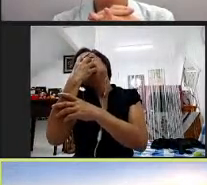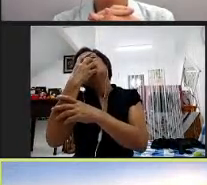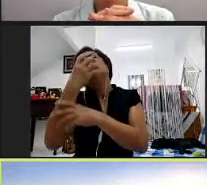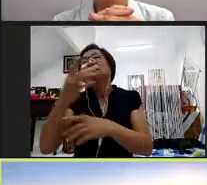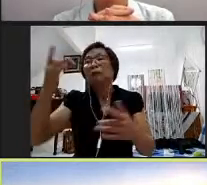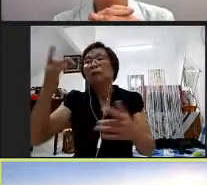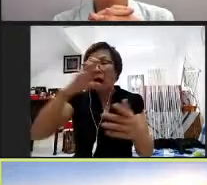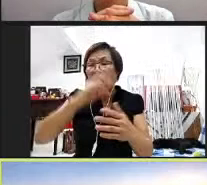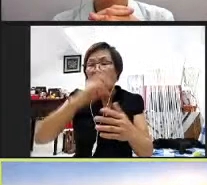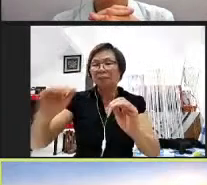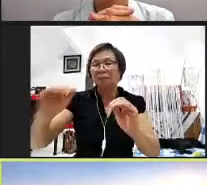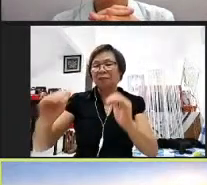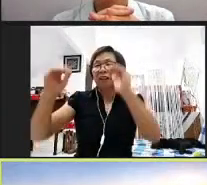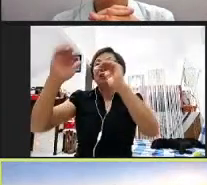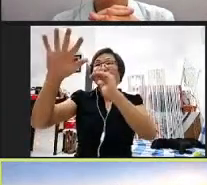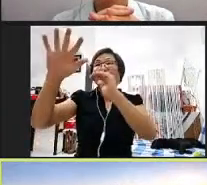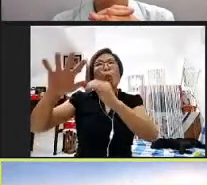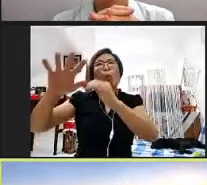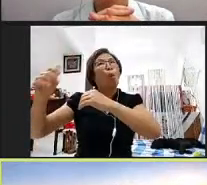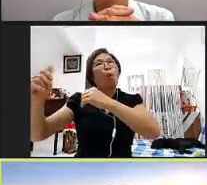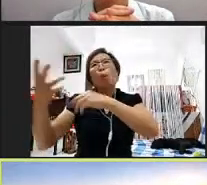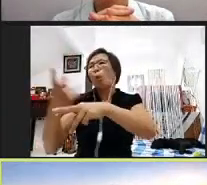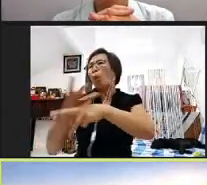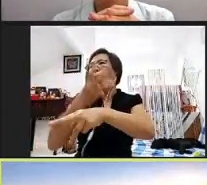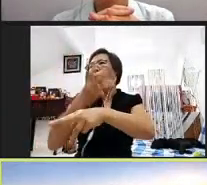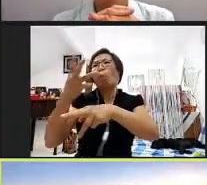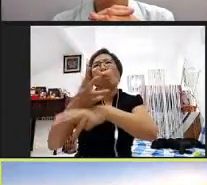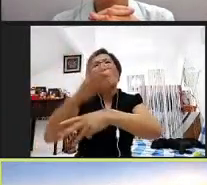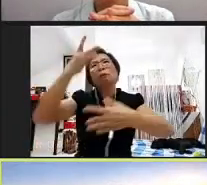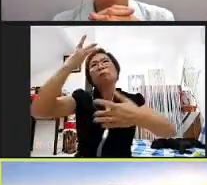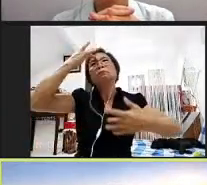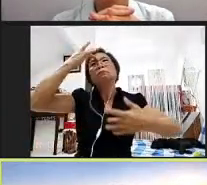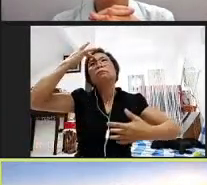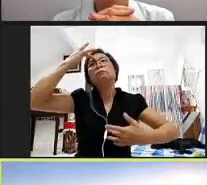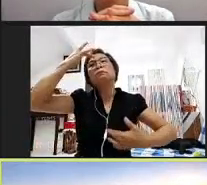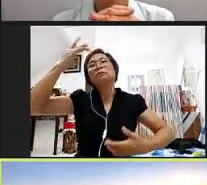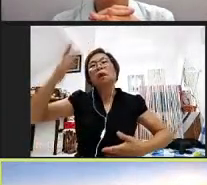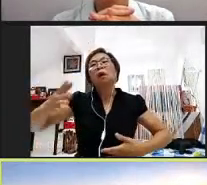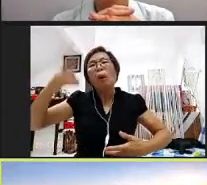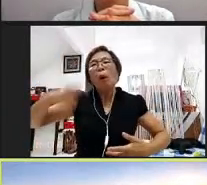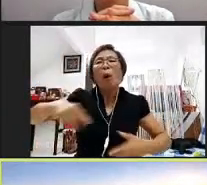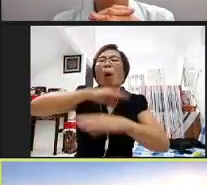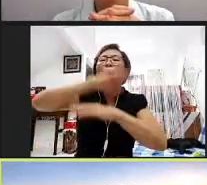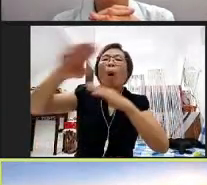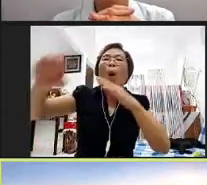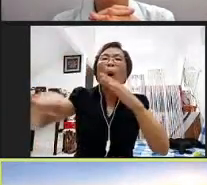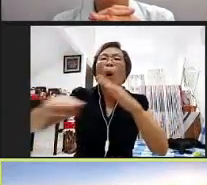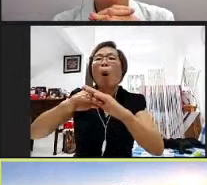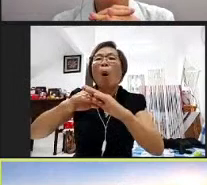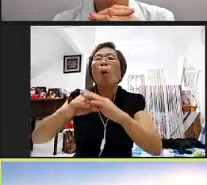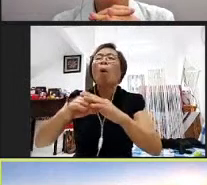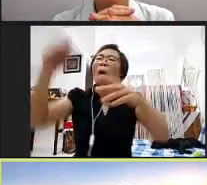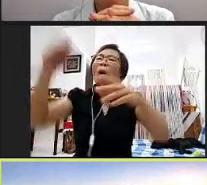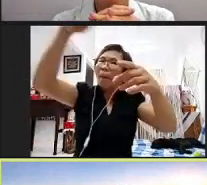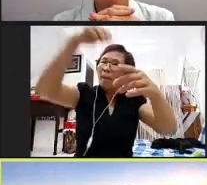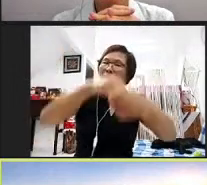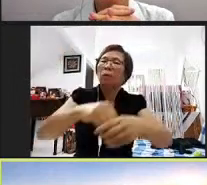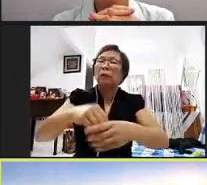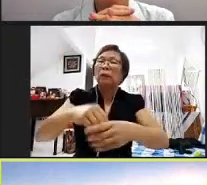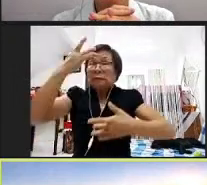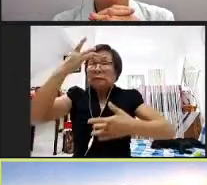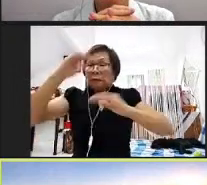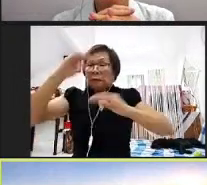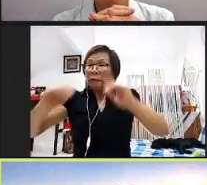And stage 5 are those critically ill patients, where all of them, if possible, we admit them to ICU for